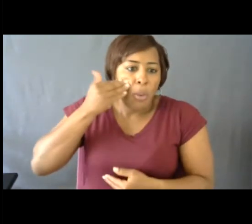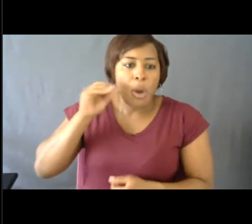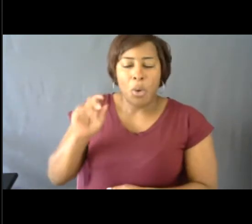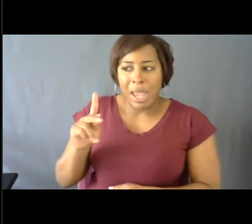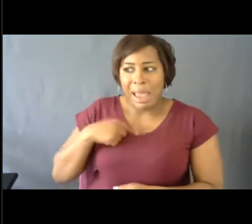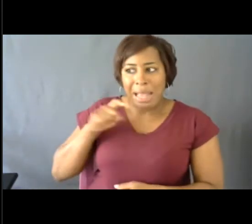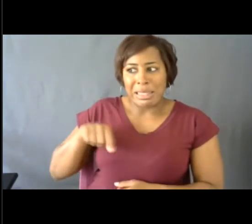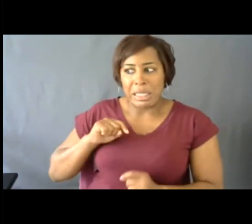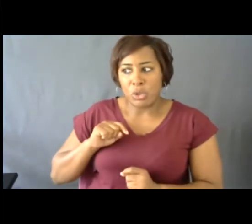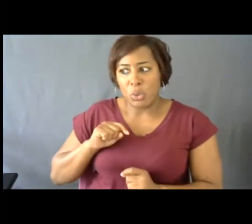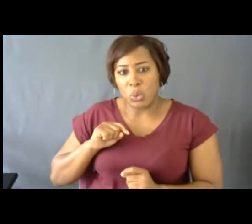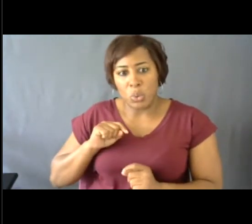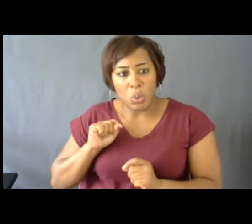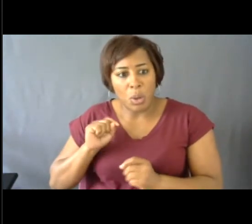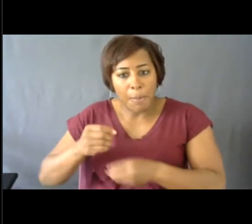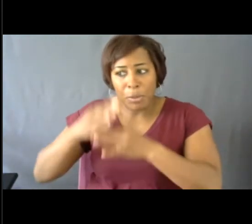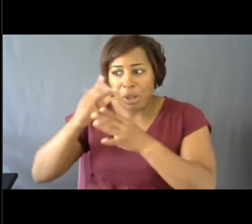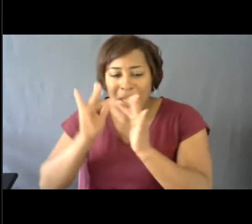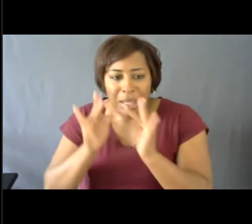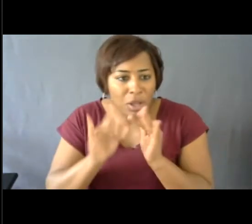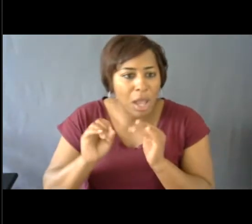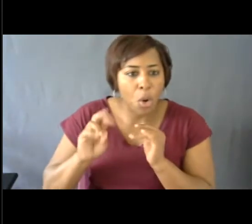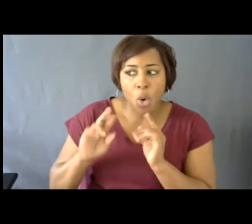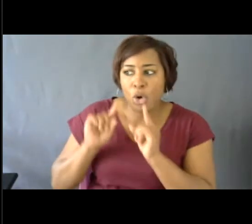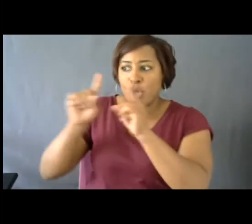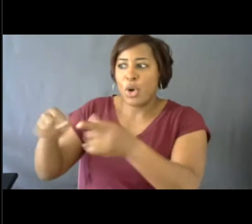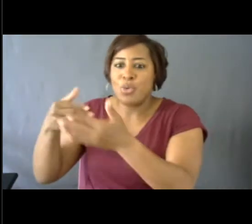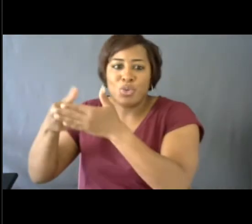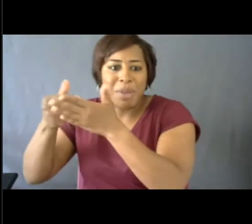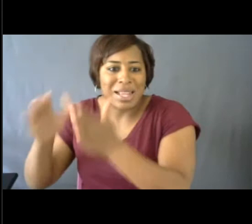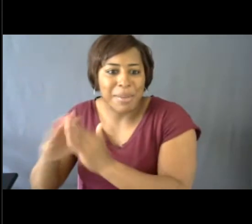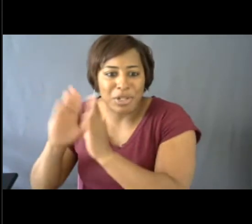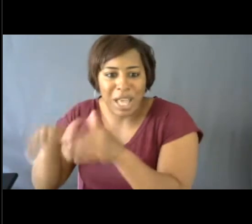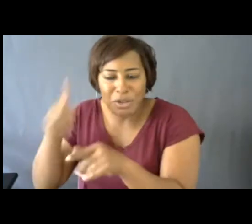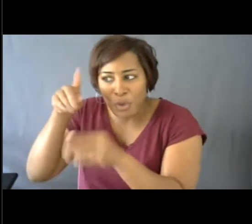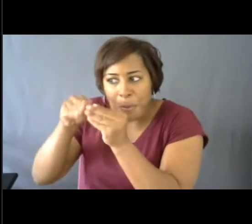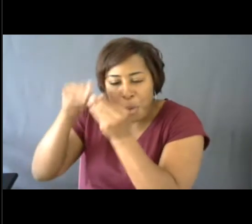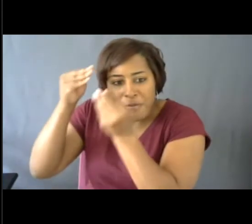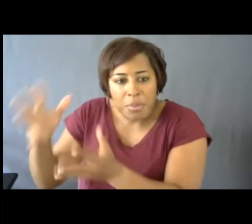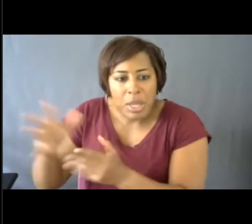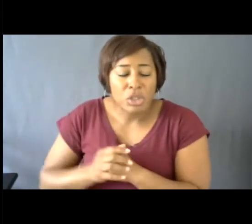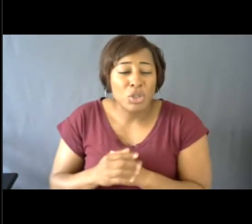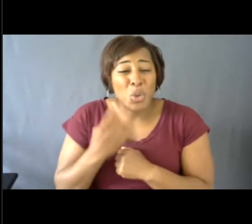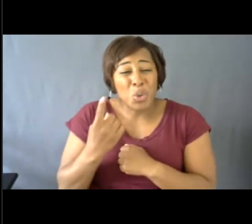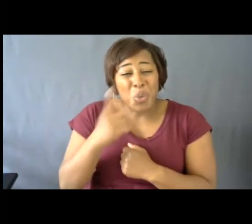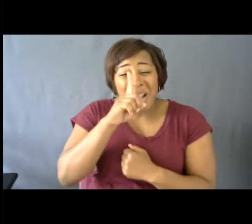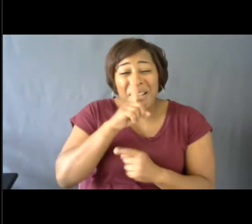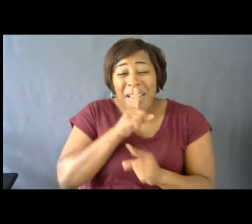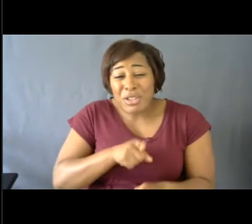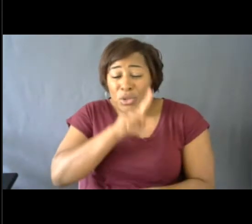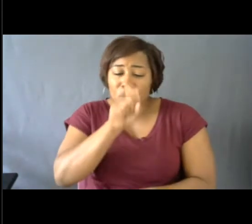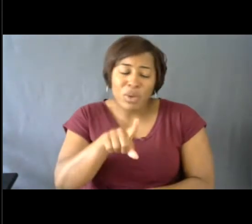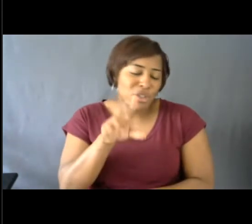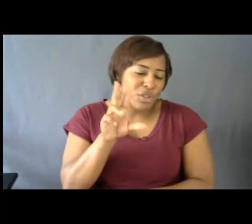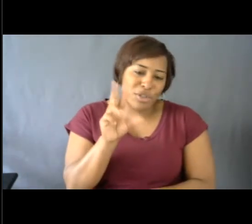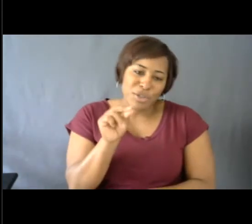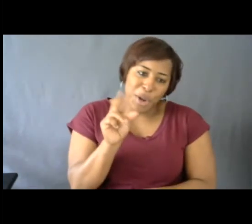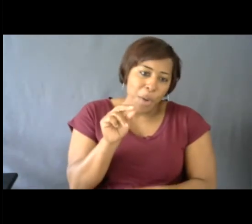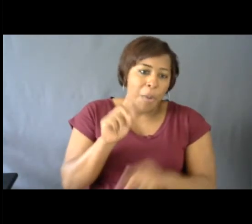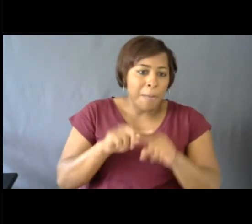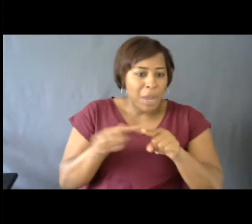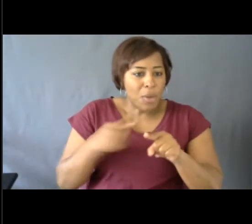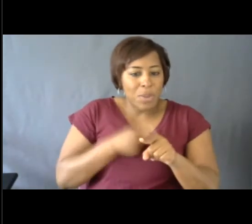neighbor's house and get more information. So I don't think there's one answer to this question, but I think asking questions is probably a big step.